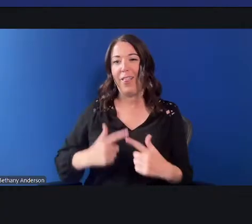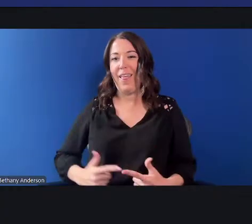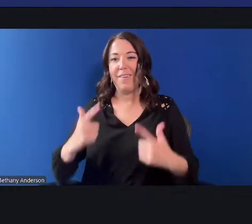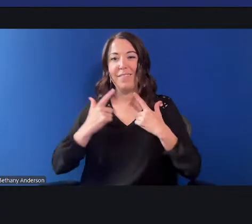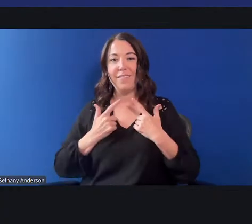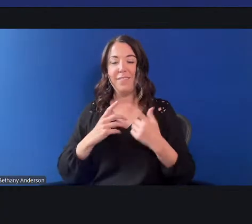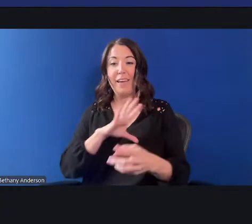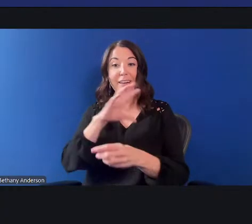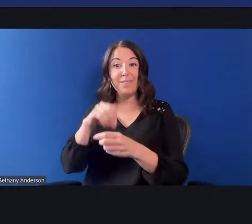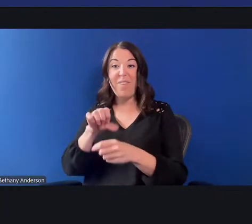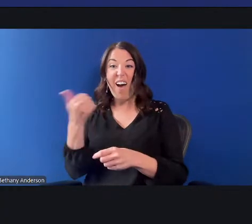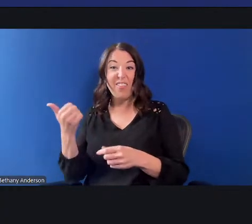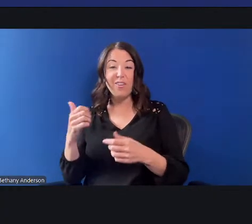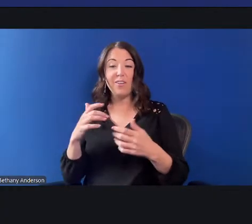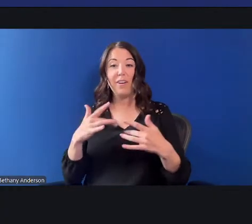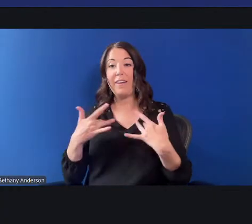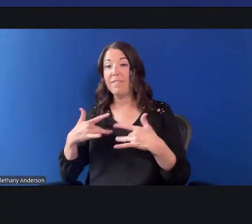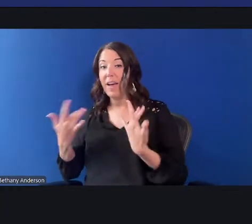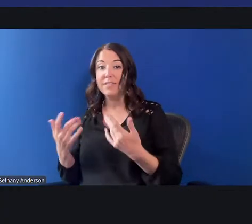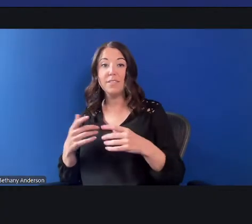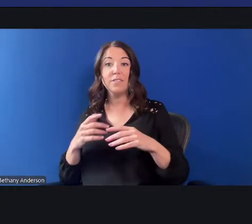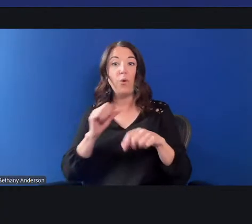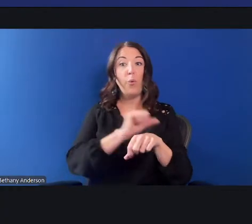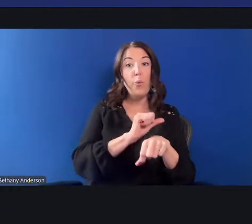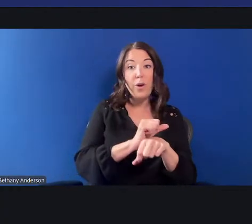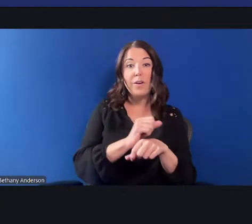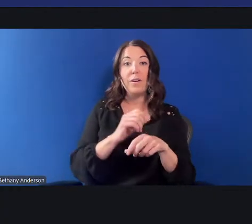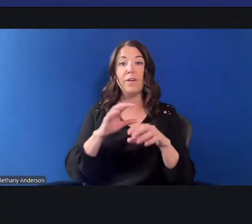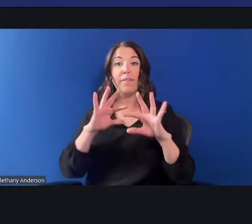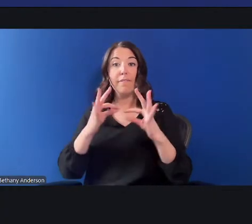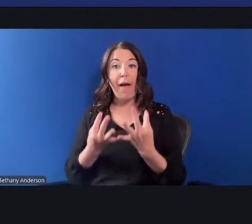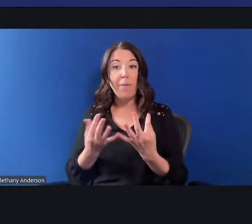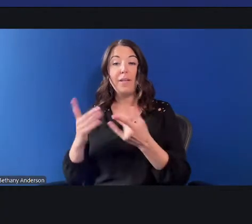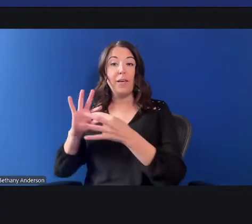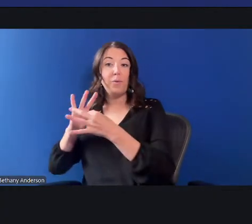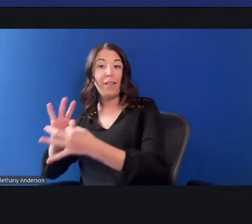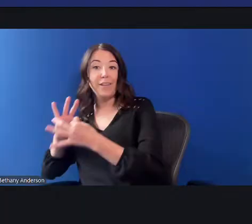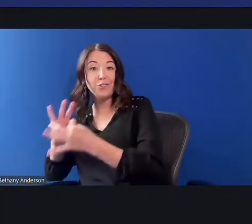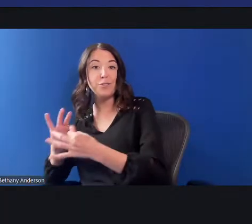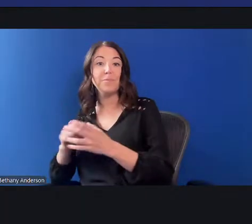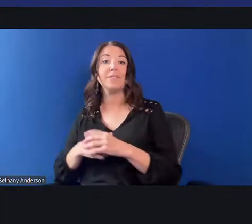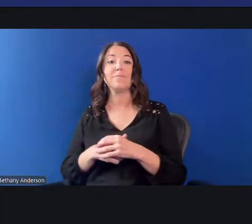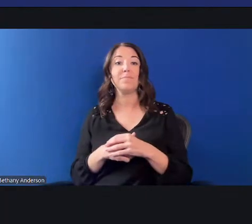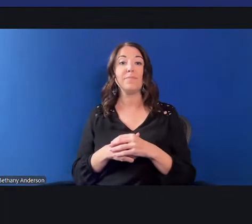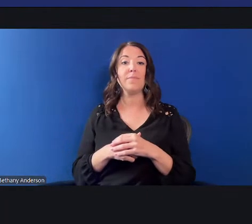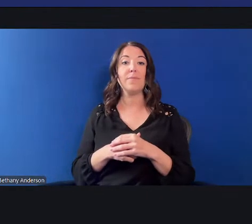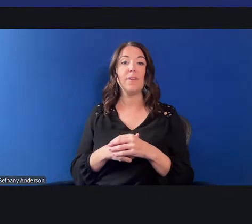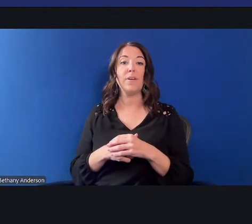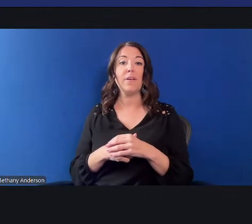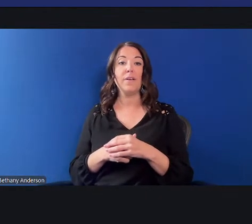work, friendships, and family relationships. As I've been thinking about